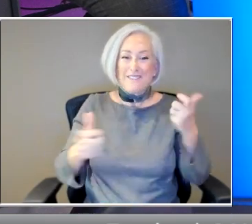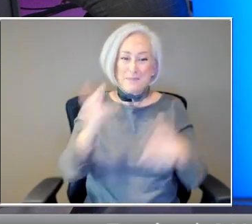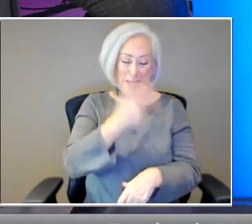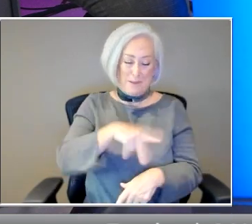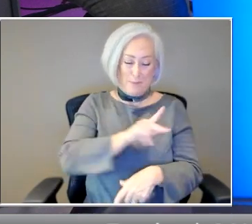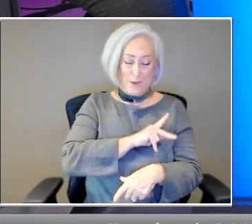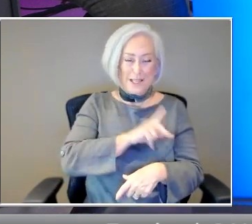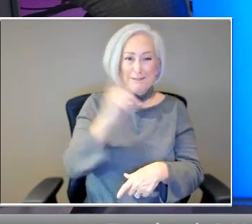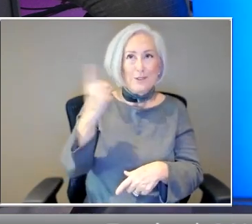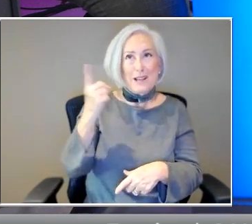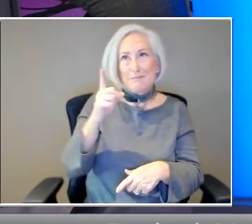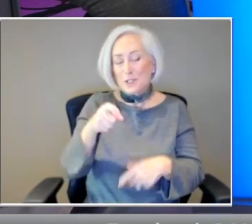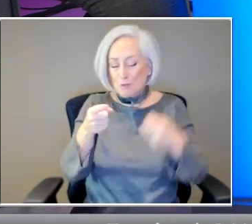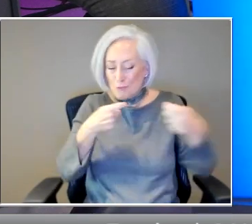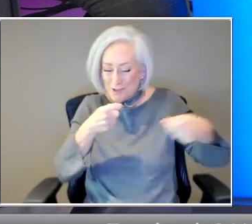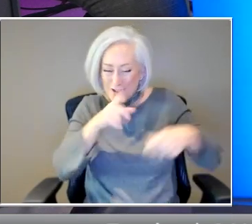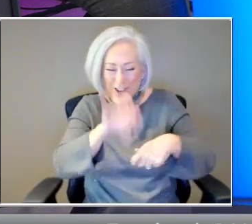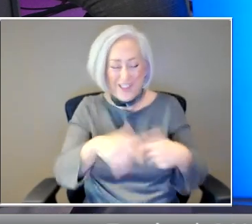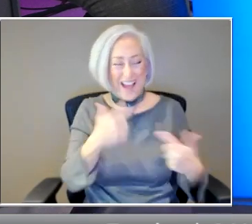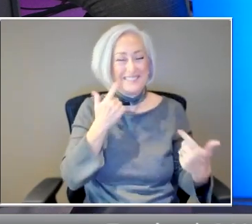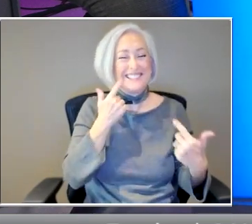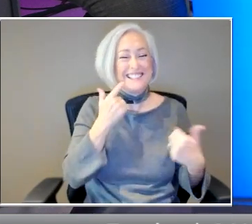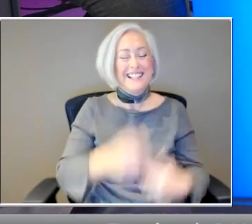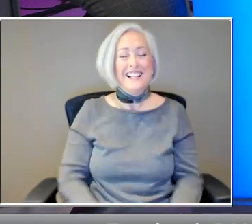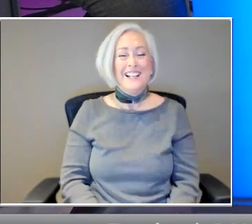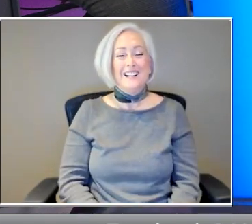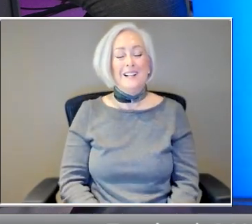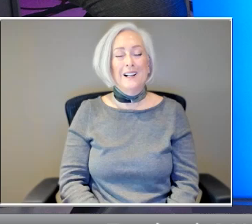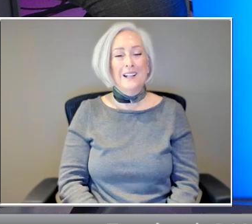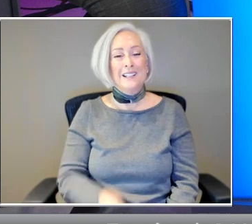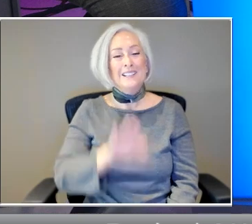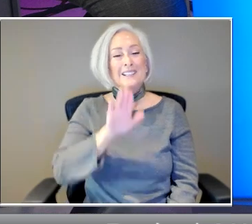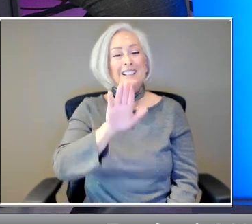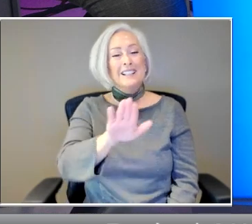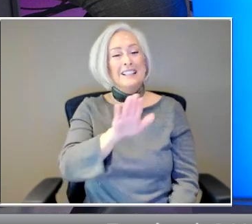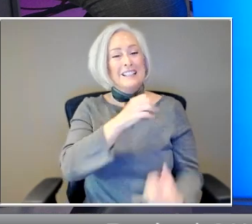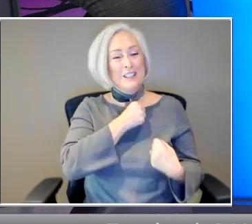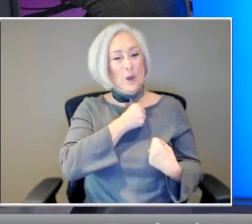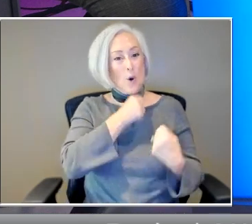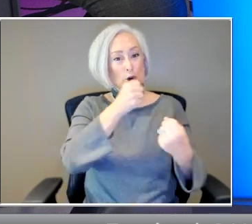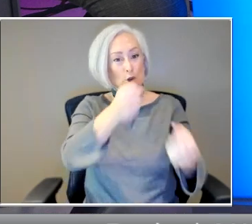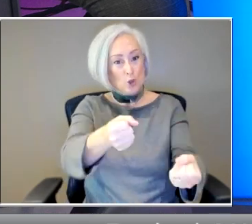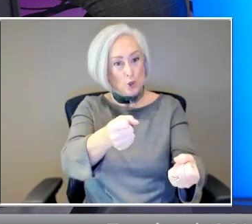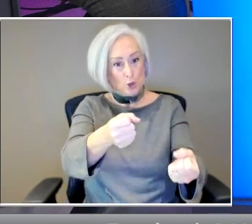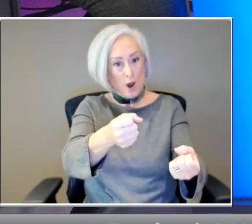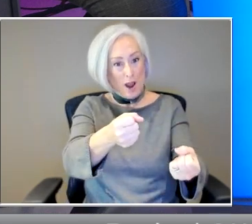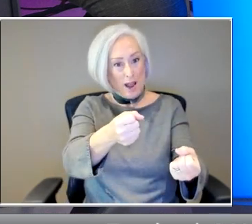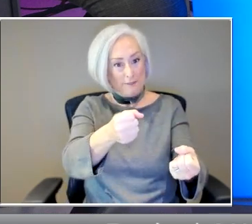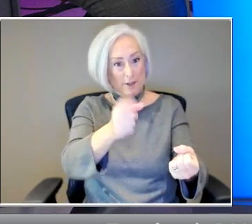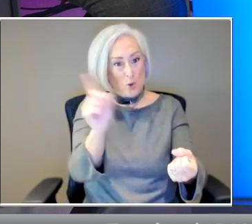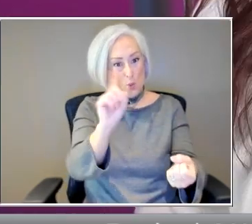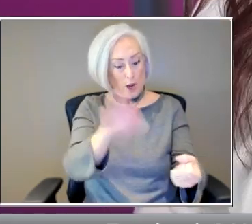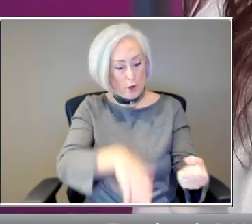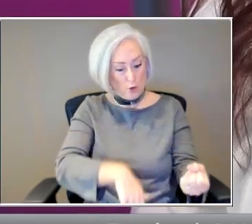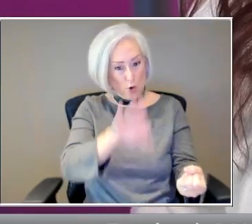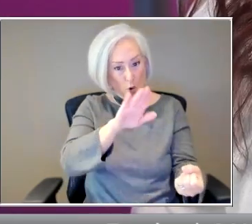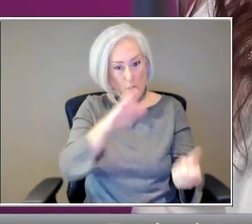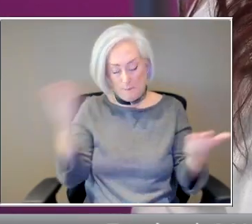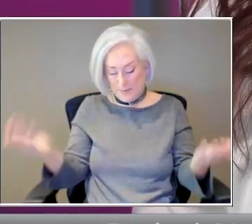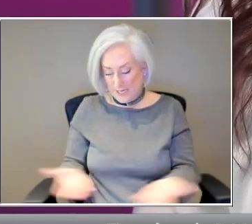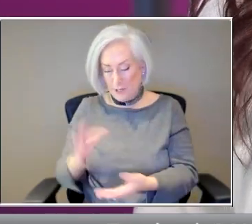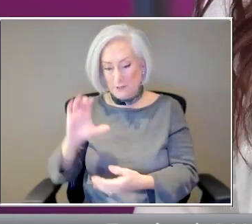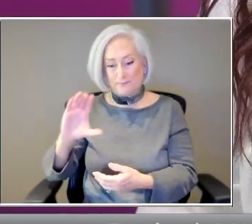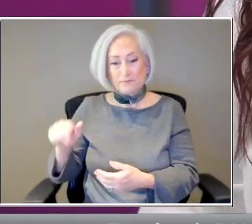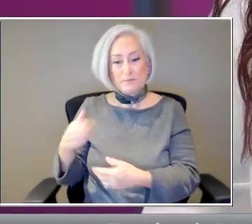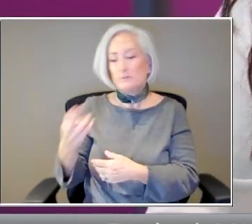A yeah. vessel to contain it. How far of a drive is it from where you grew up to Children's Mercy Hospital? So